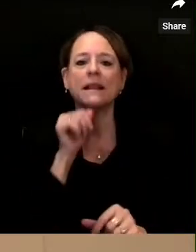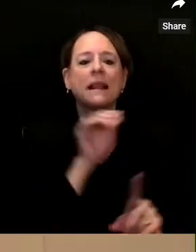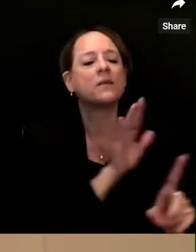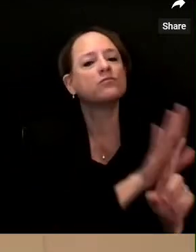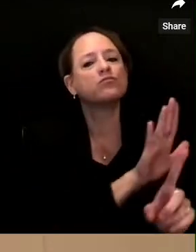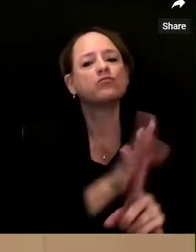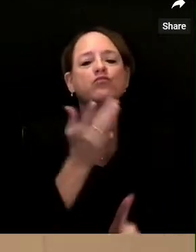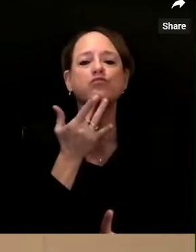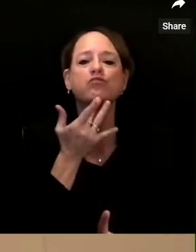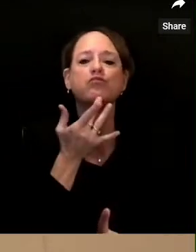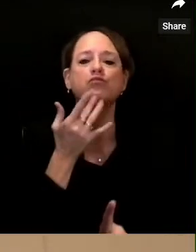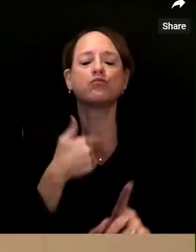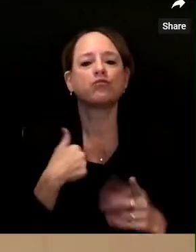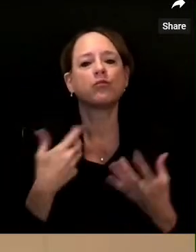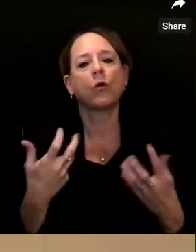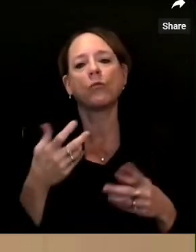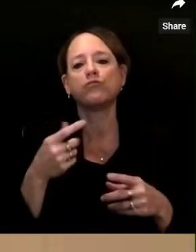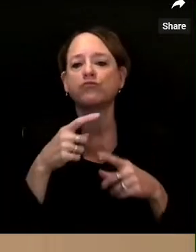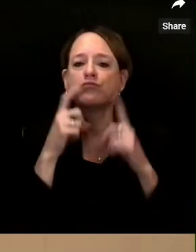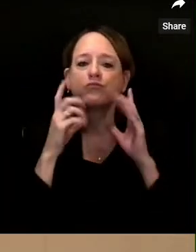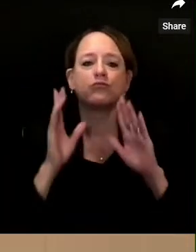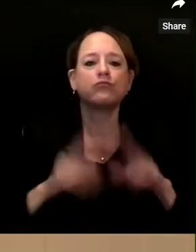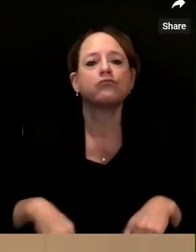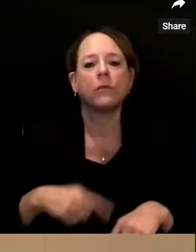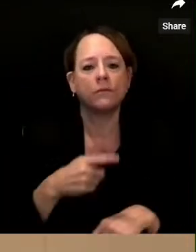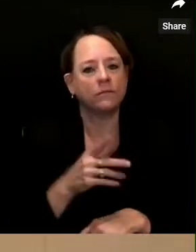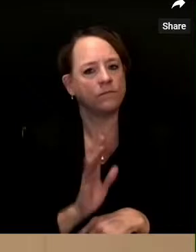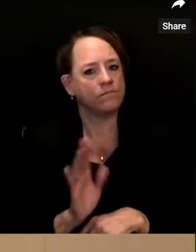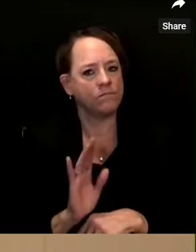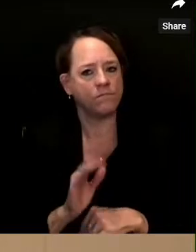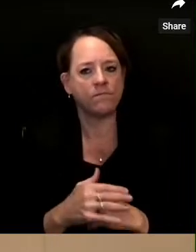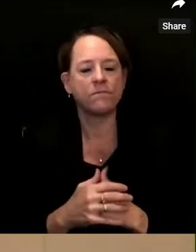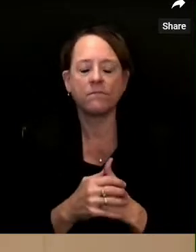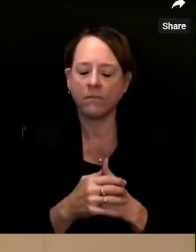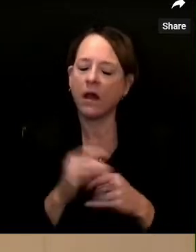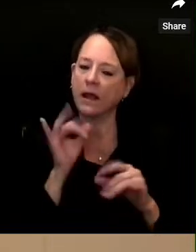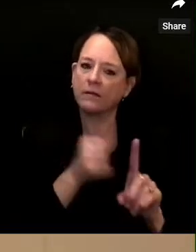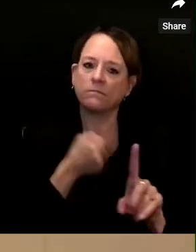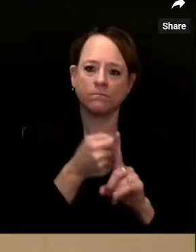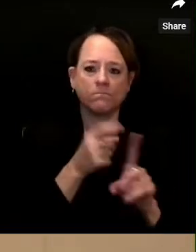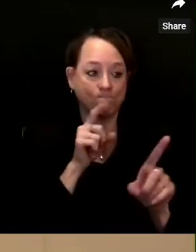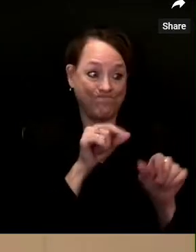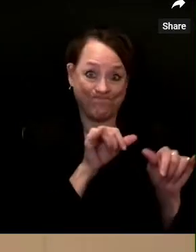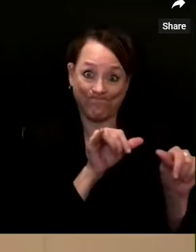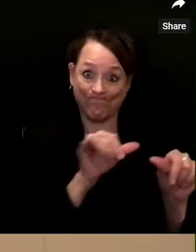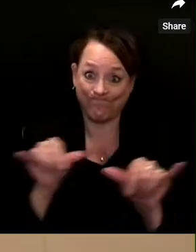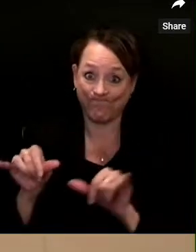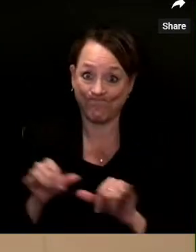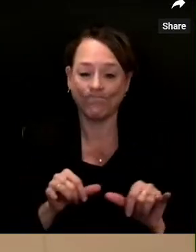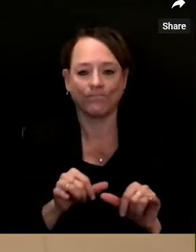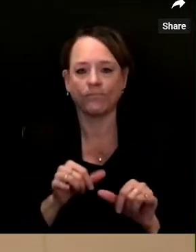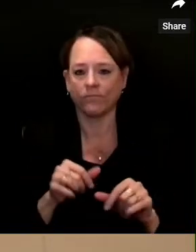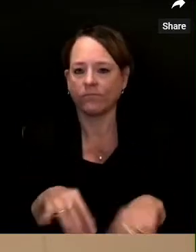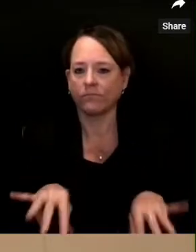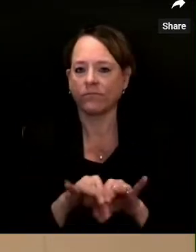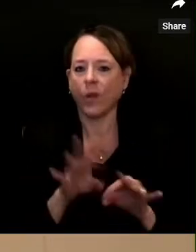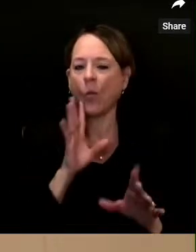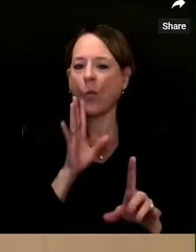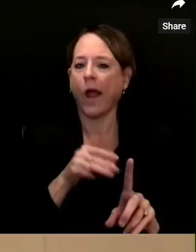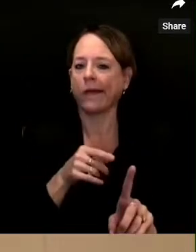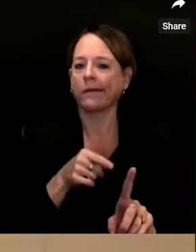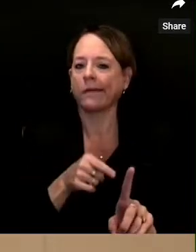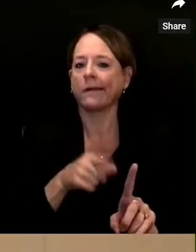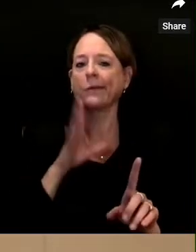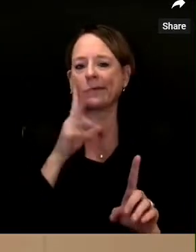particularly educational settings, is going to make a difference. So I think there's, everything is caused by a multitude of factors,